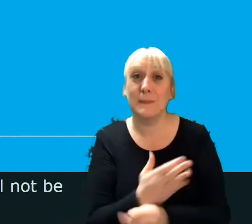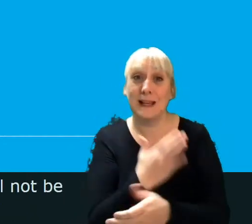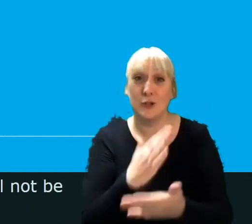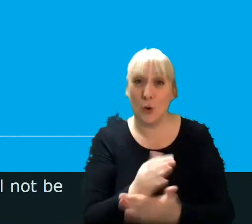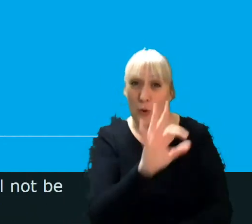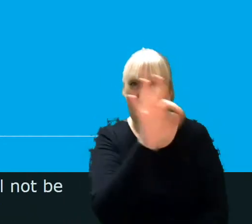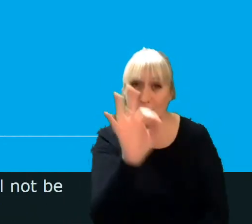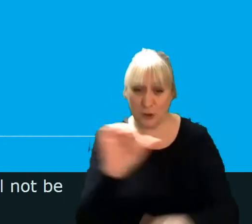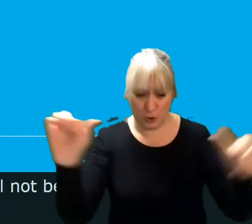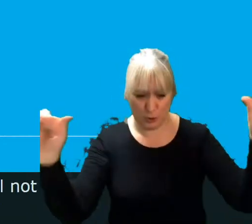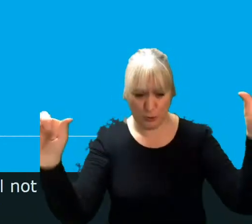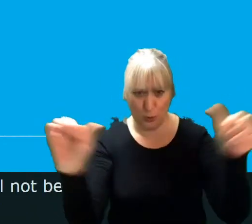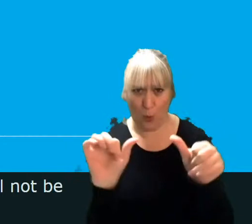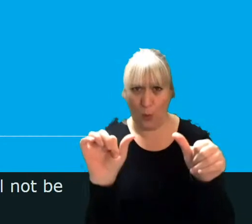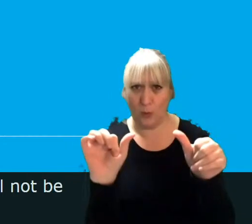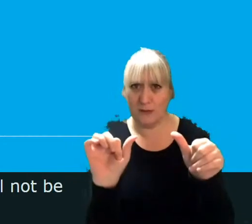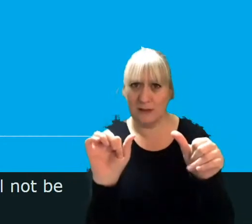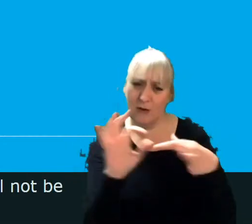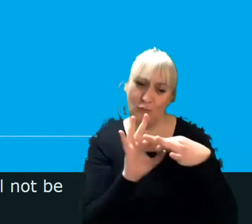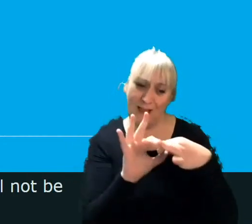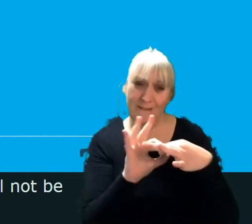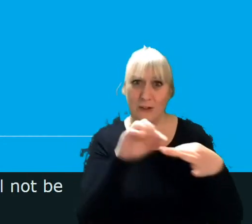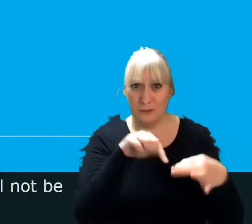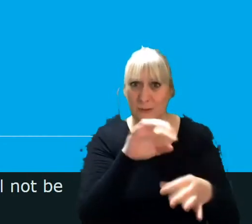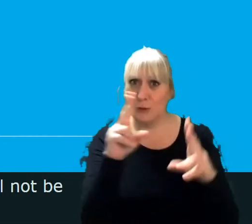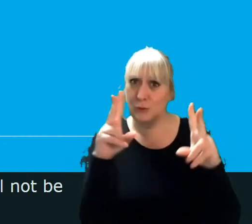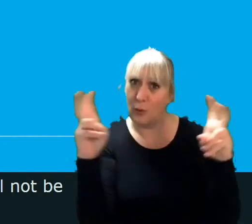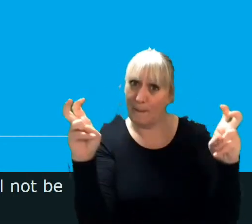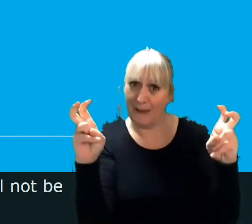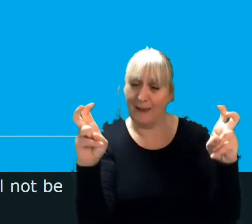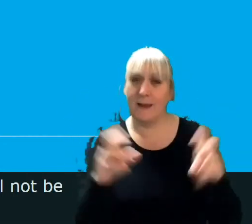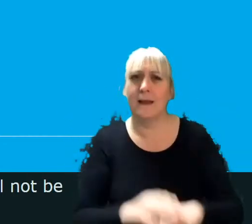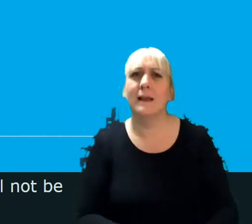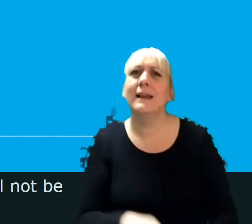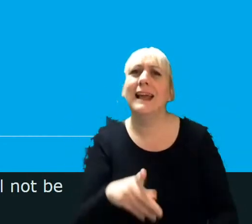from abusive or defamatory remarks. These will not be posted.